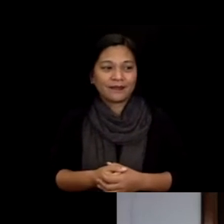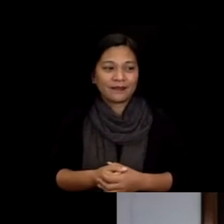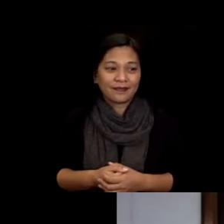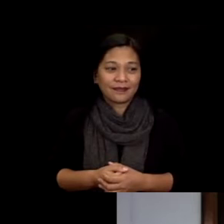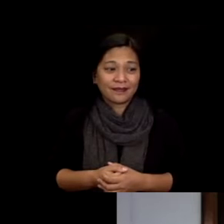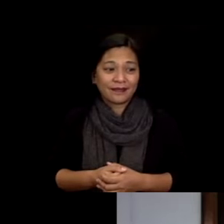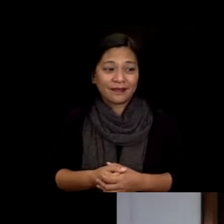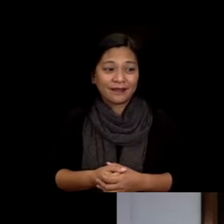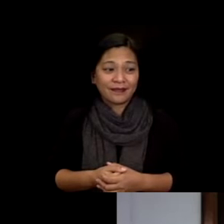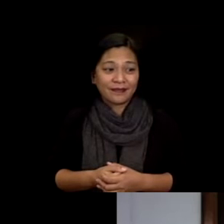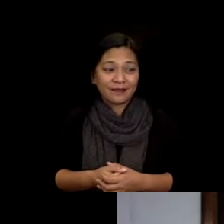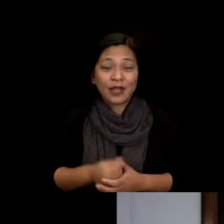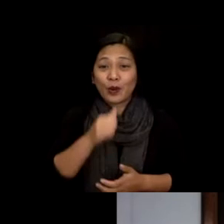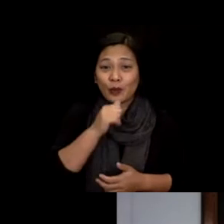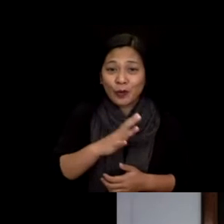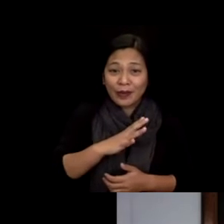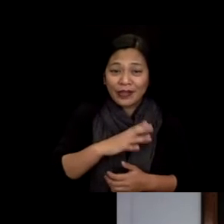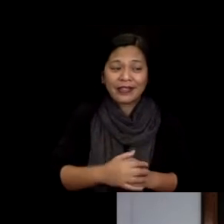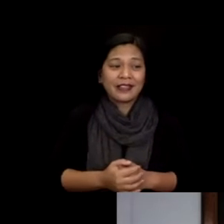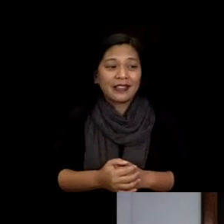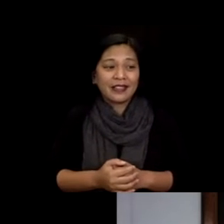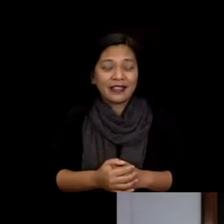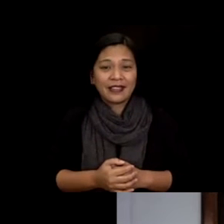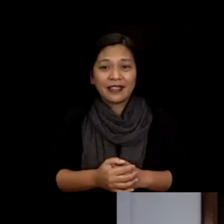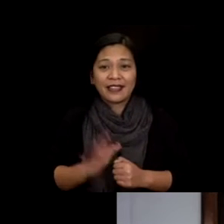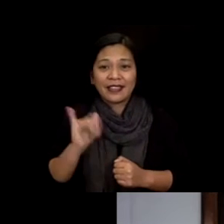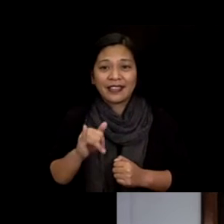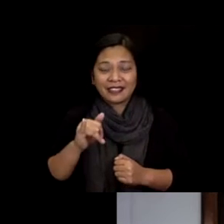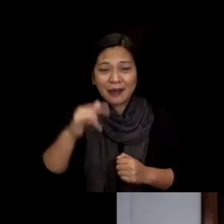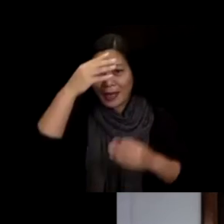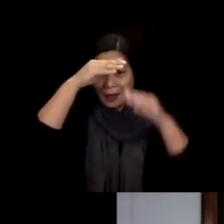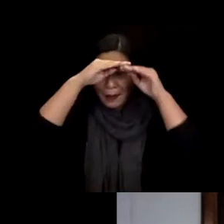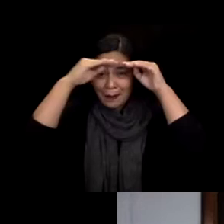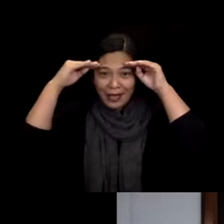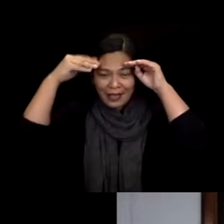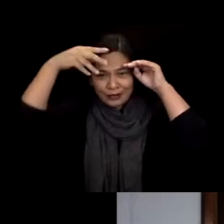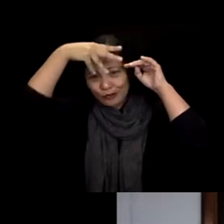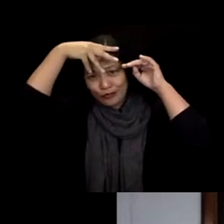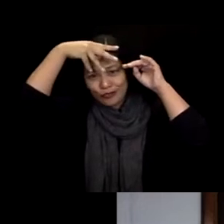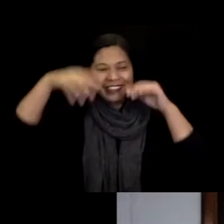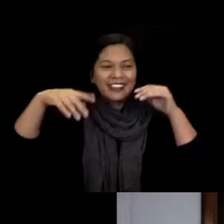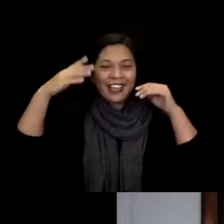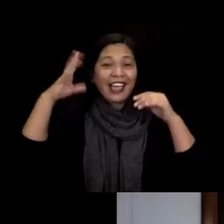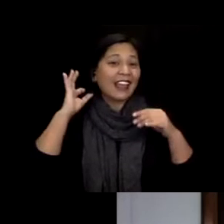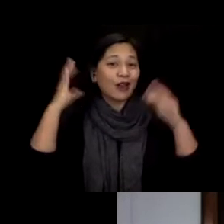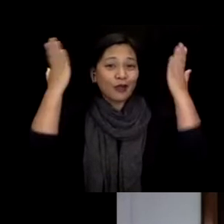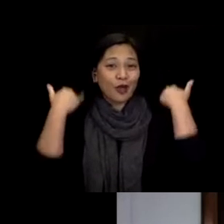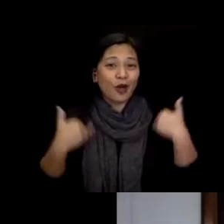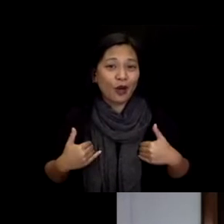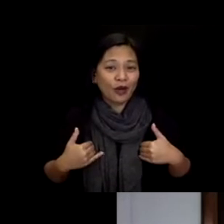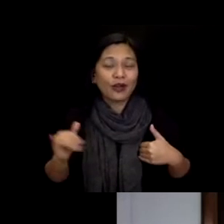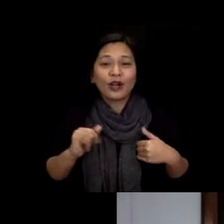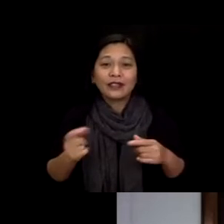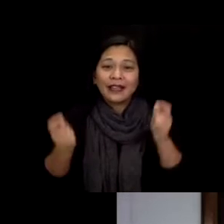I'm a woman. I have disheveled bangs and long hair. I also have earphones that are